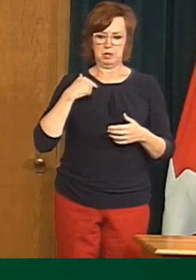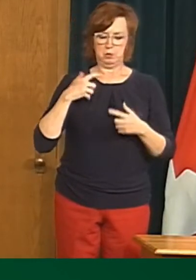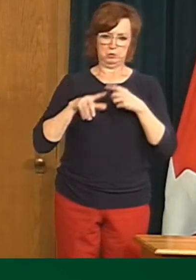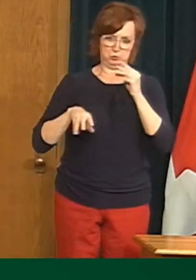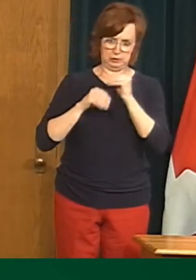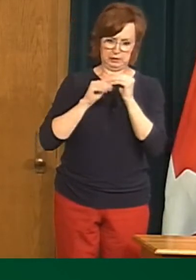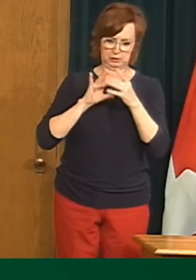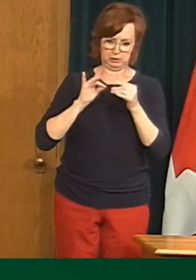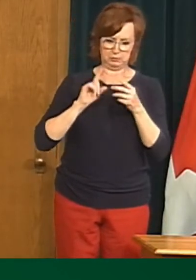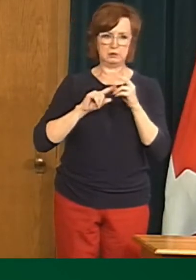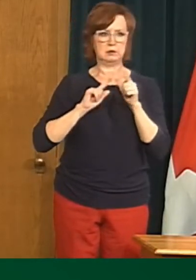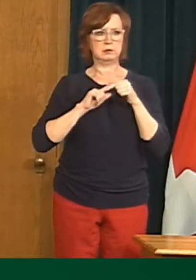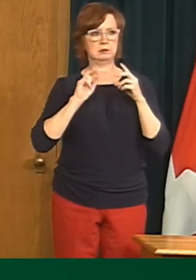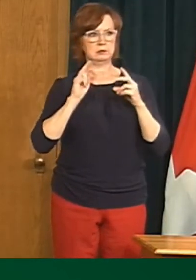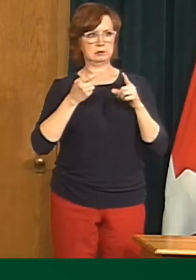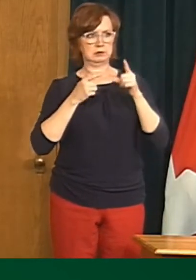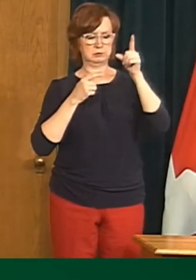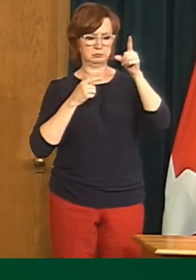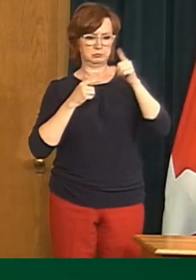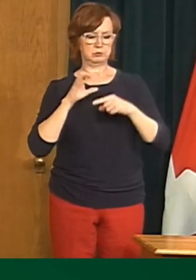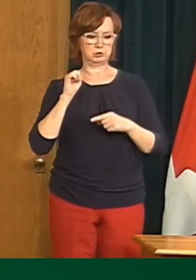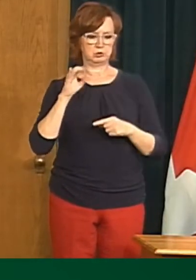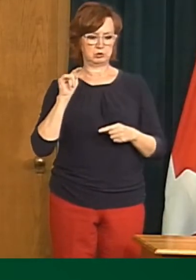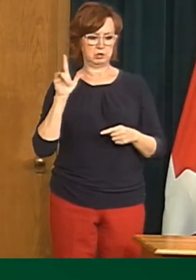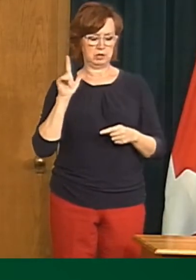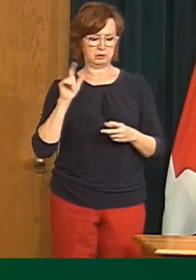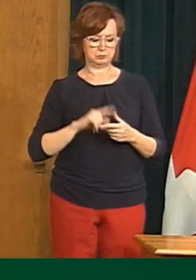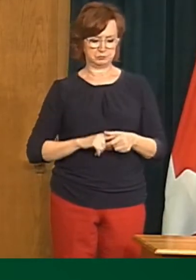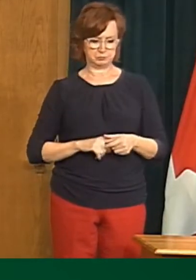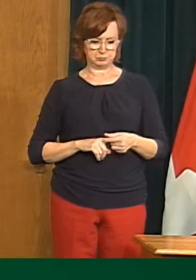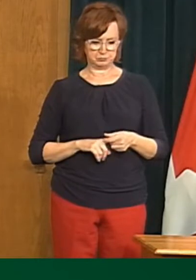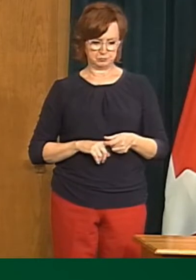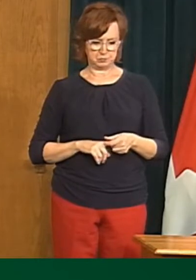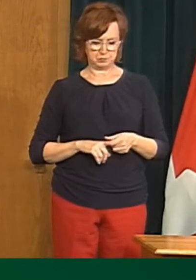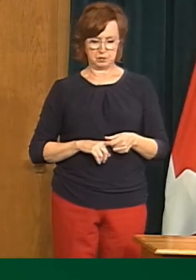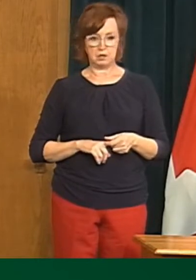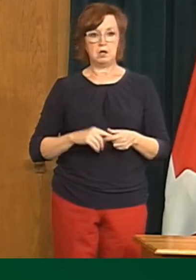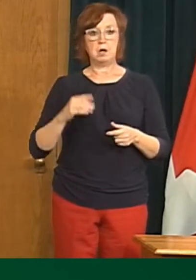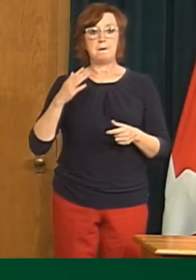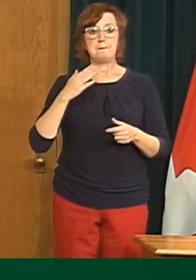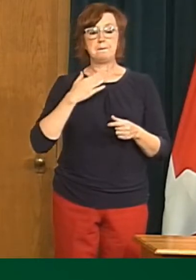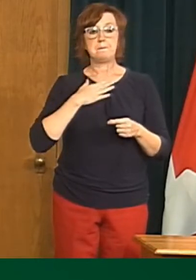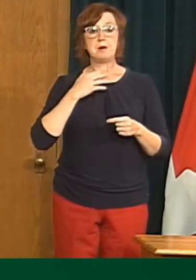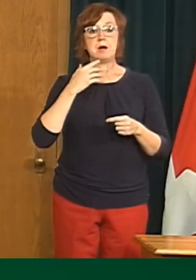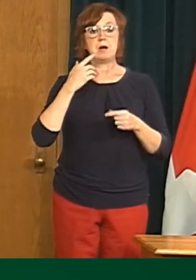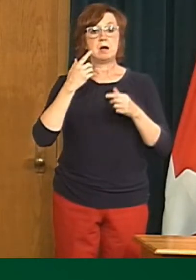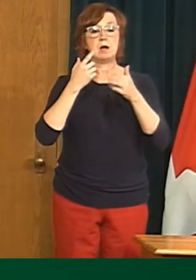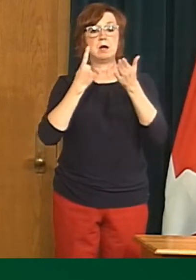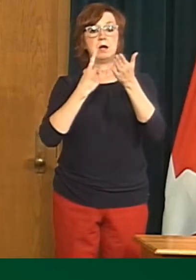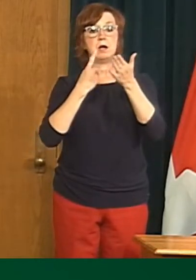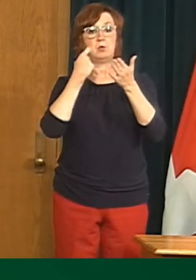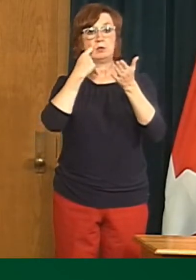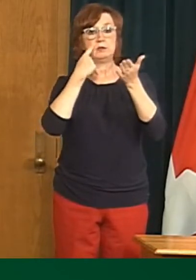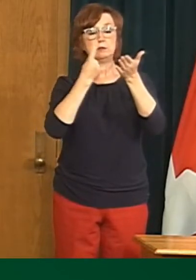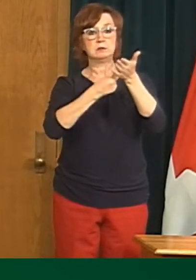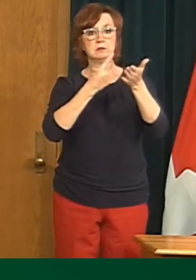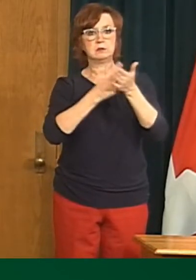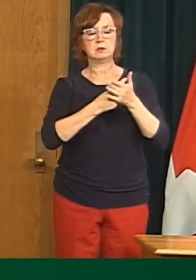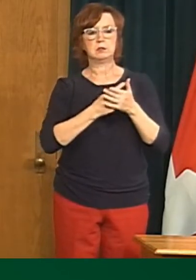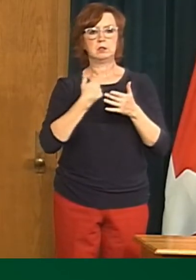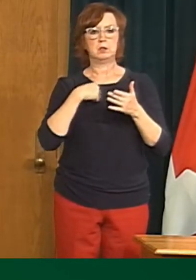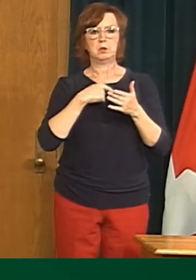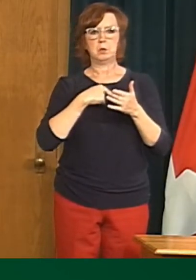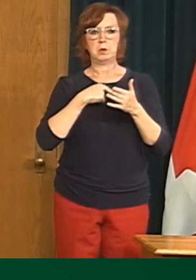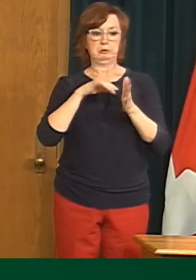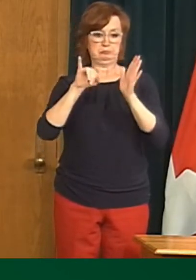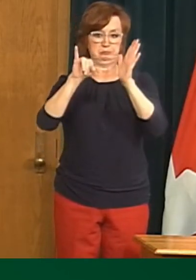point, all the briefings I was in that this was discussed, we spoke of it in general terms, things like early summer, those